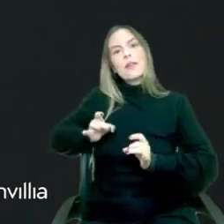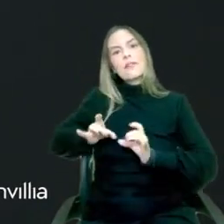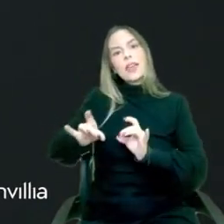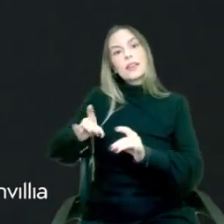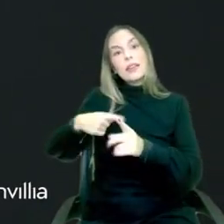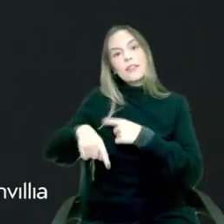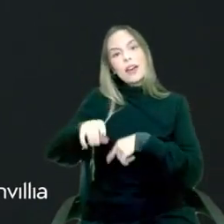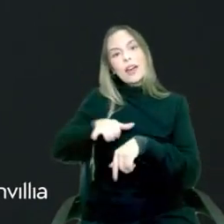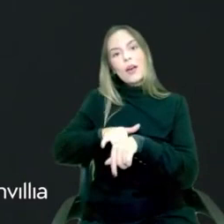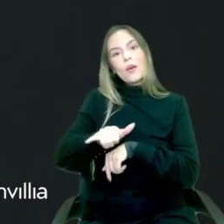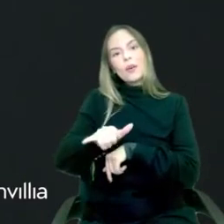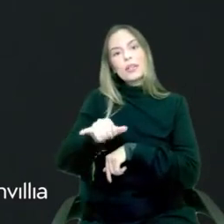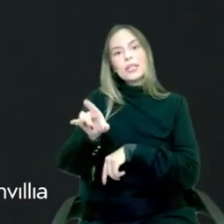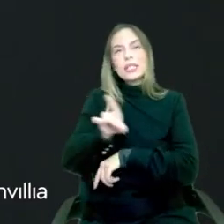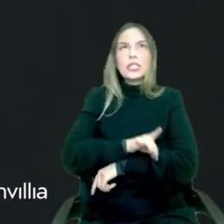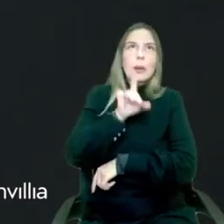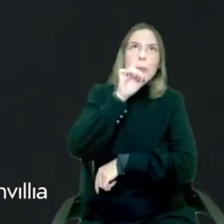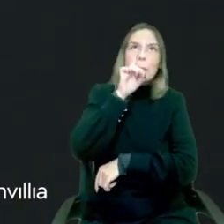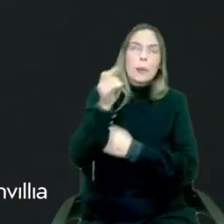example,